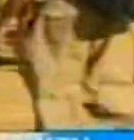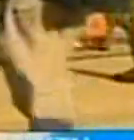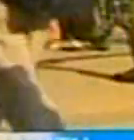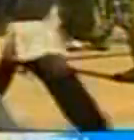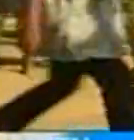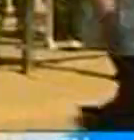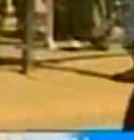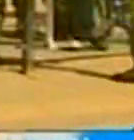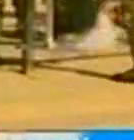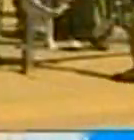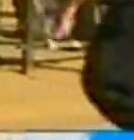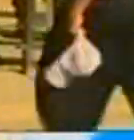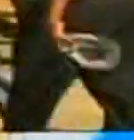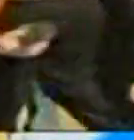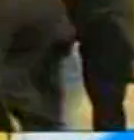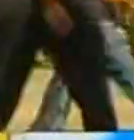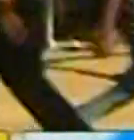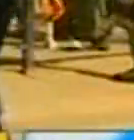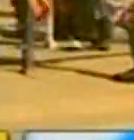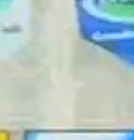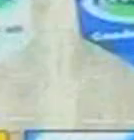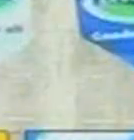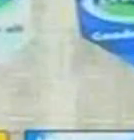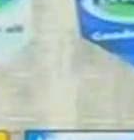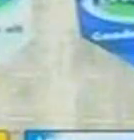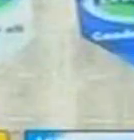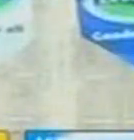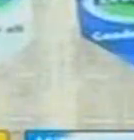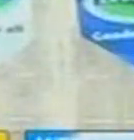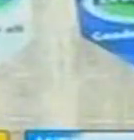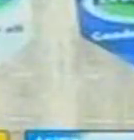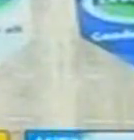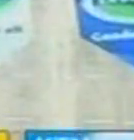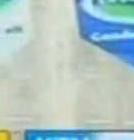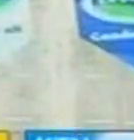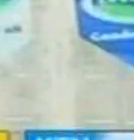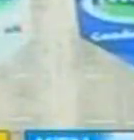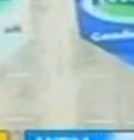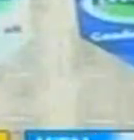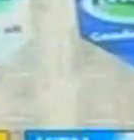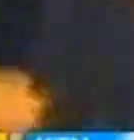KTN Leo, katika maji. Oh. KTN